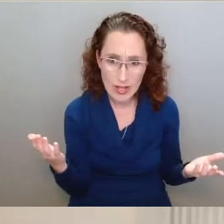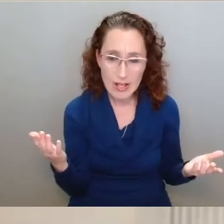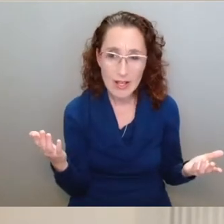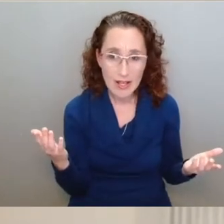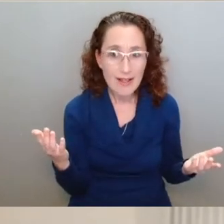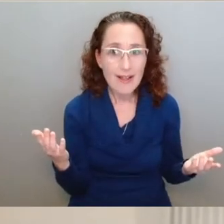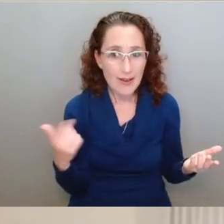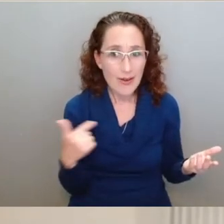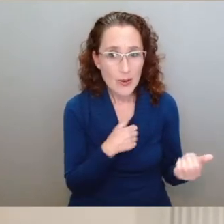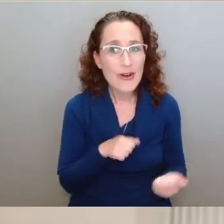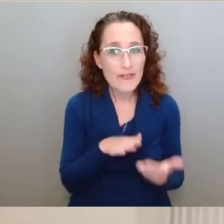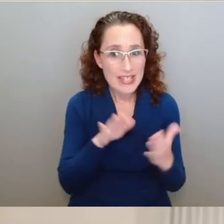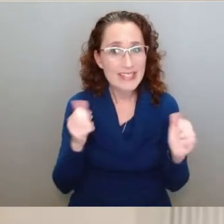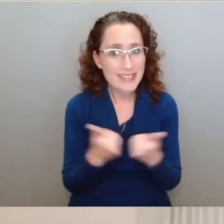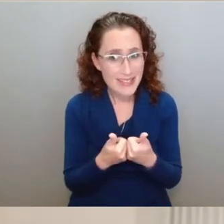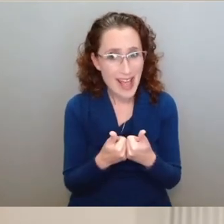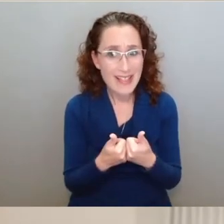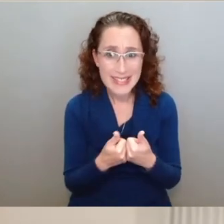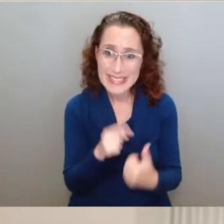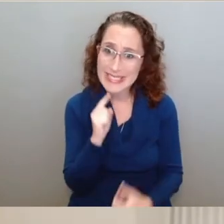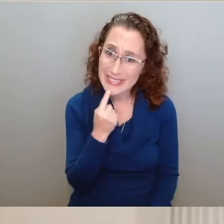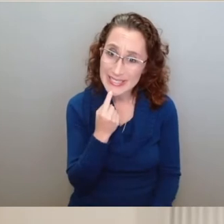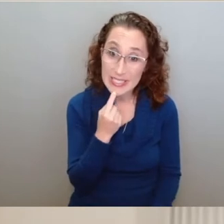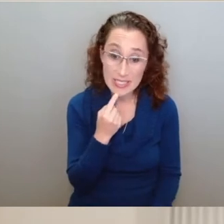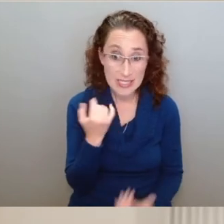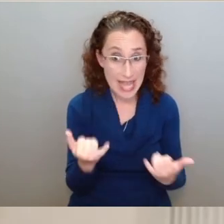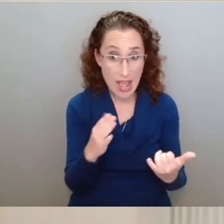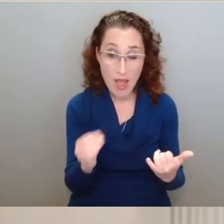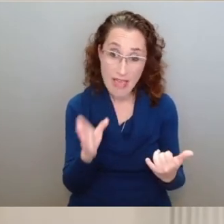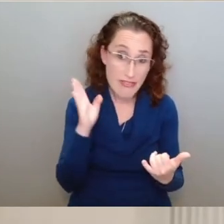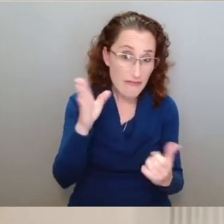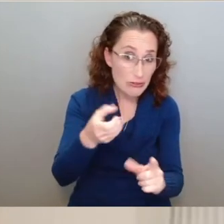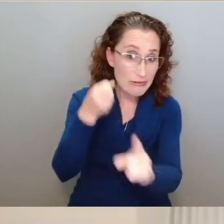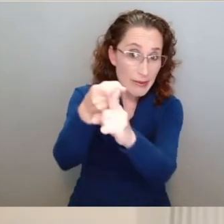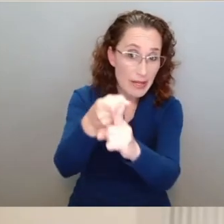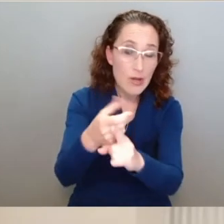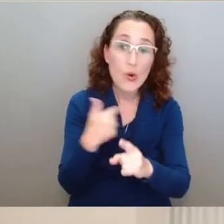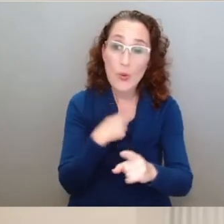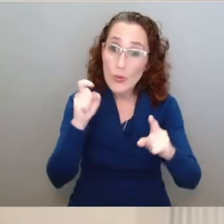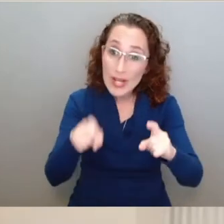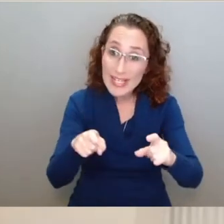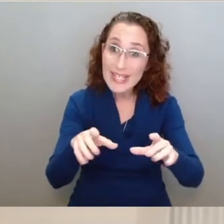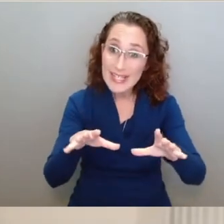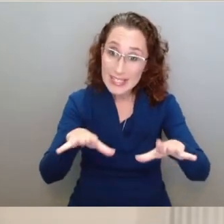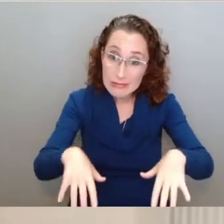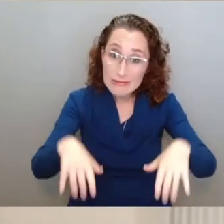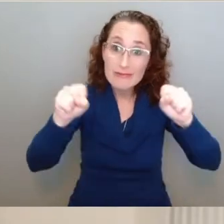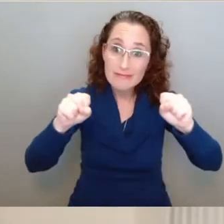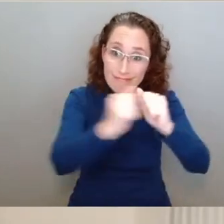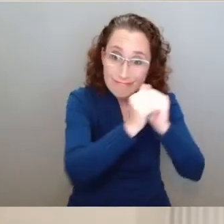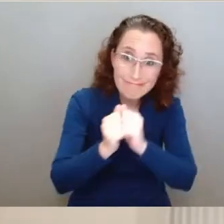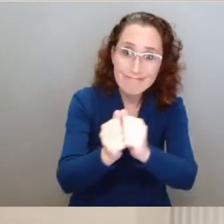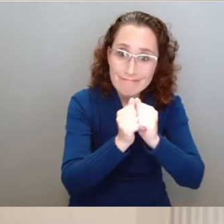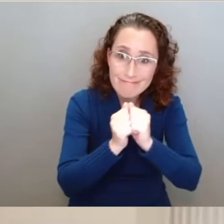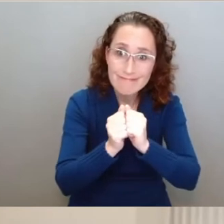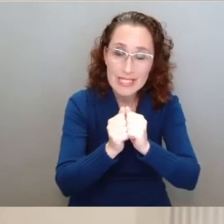we are facing now more than ever and into the future are ones that we have to tackle together. And that's really the message of the sum of